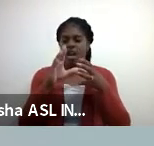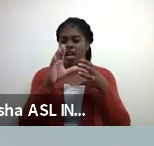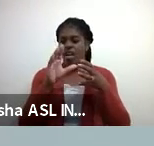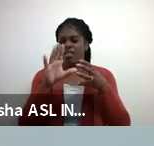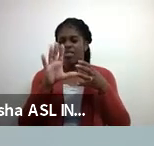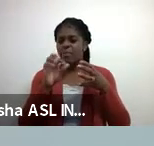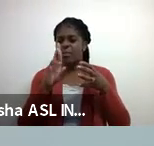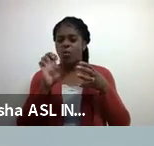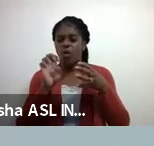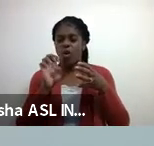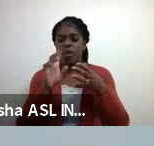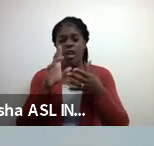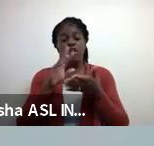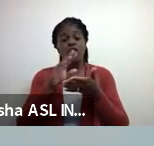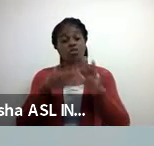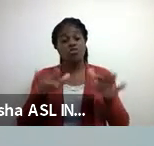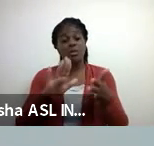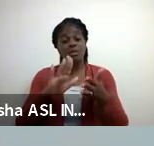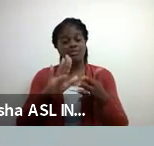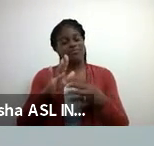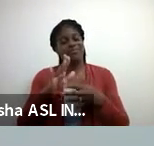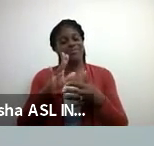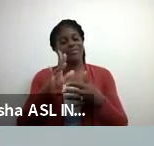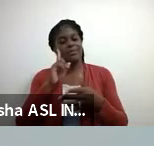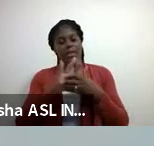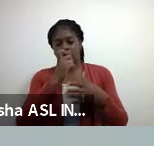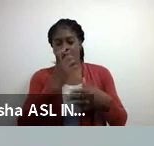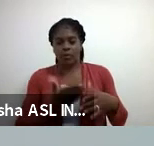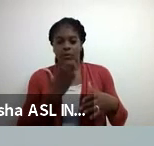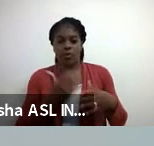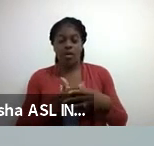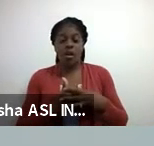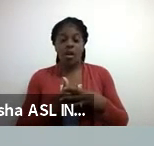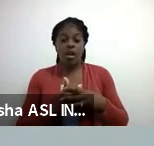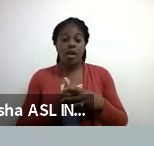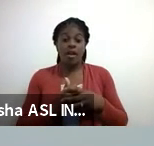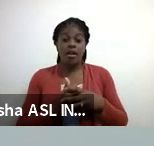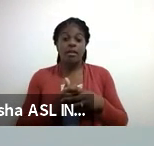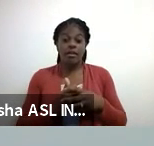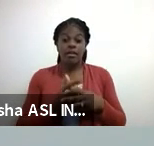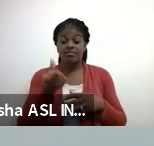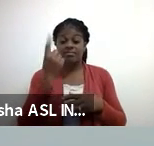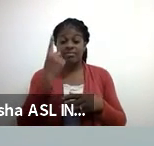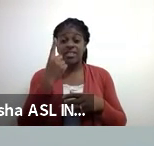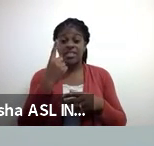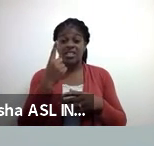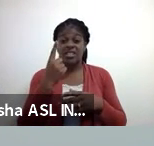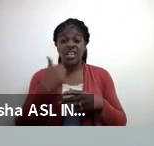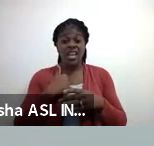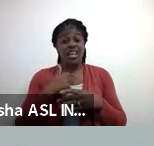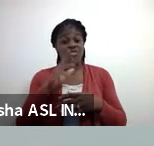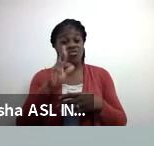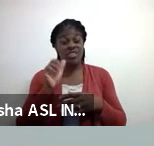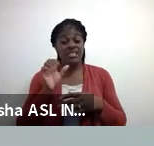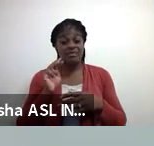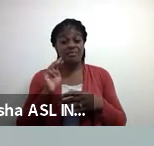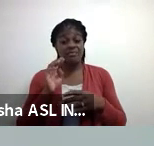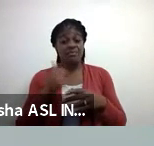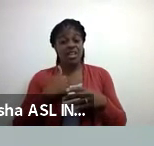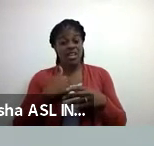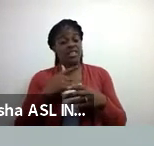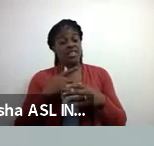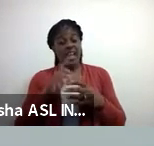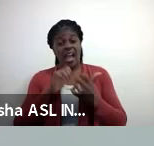be. One time, trying to understand how deep racism affects, and we asked middle school young people to write on a blank